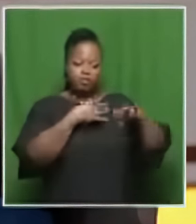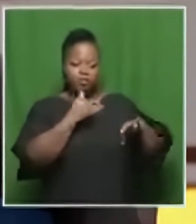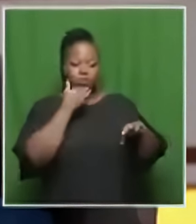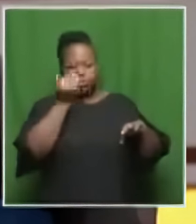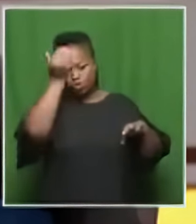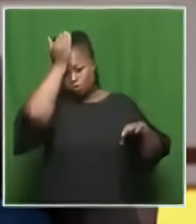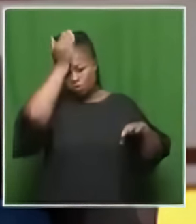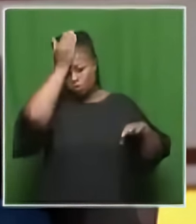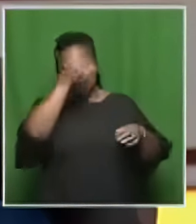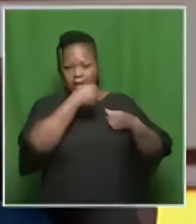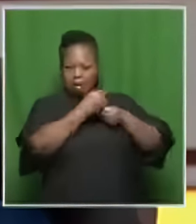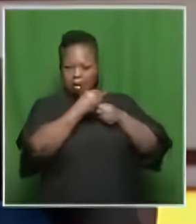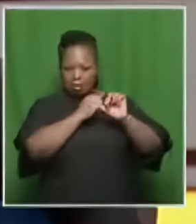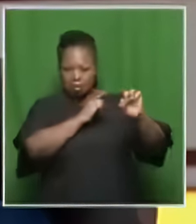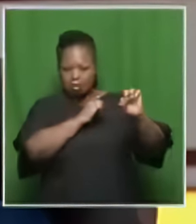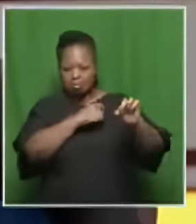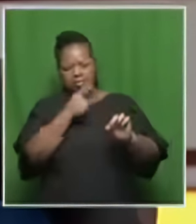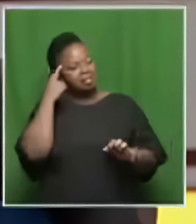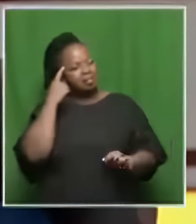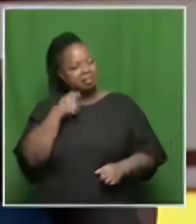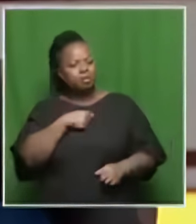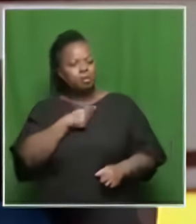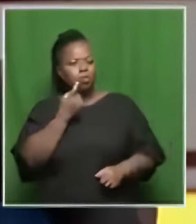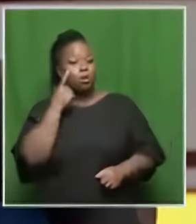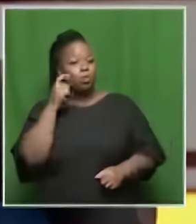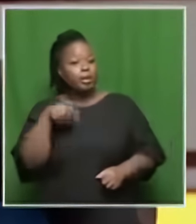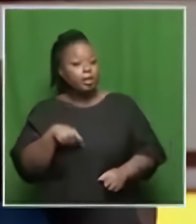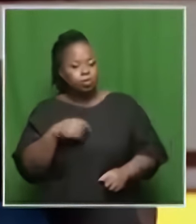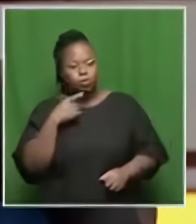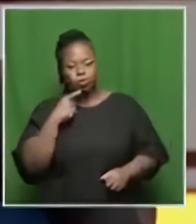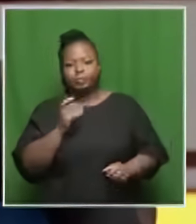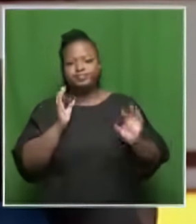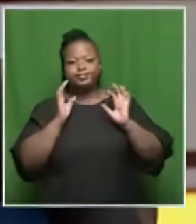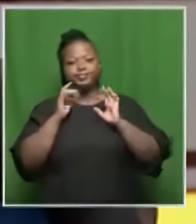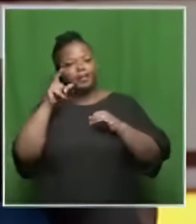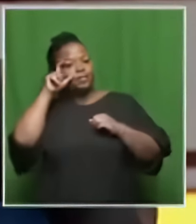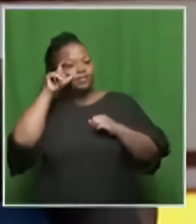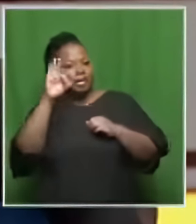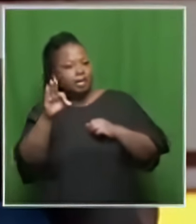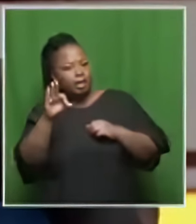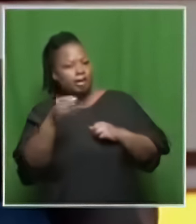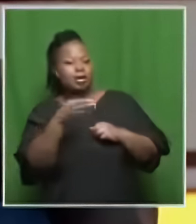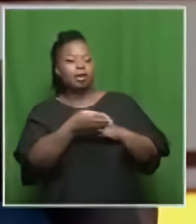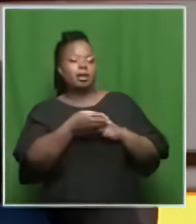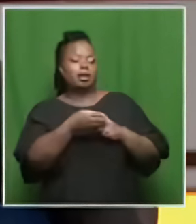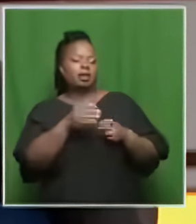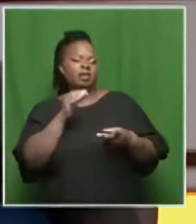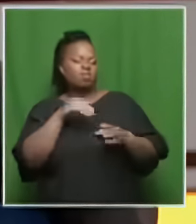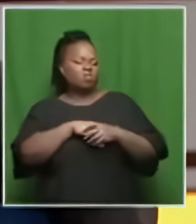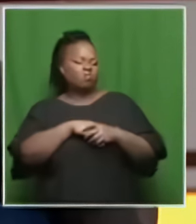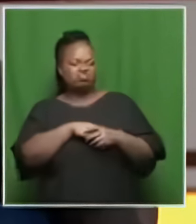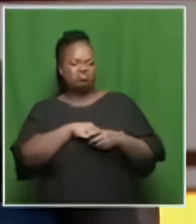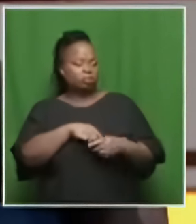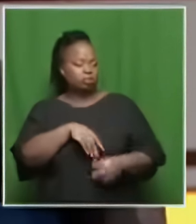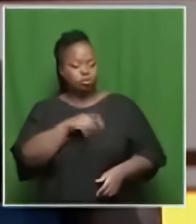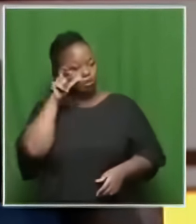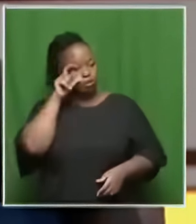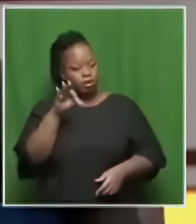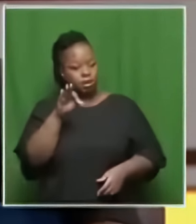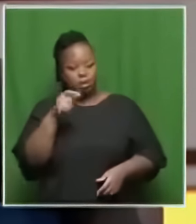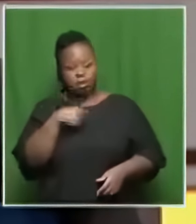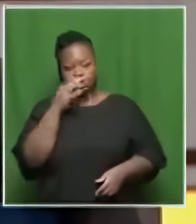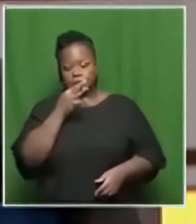his campaign. I'm told one of the witnesses also involved Mbalula somehow. So generally, Mbalula even